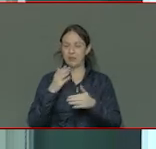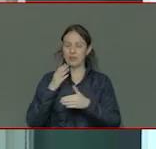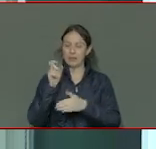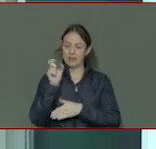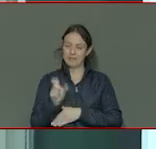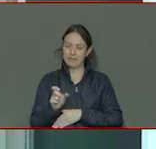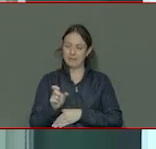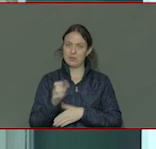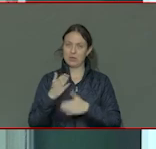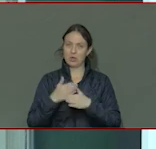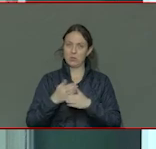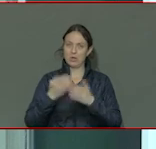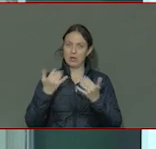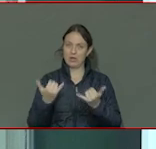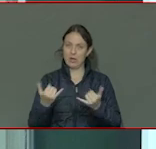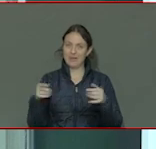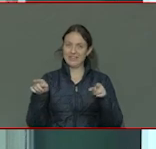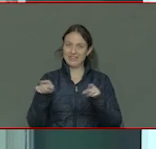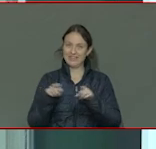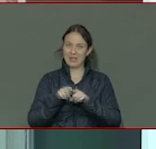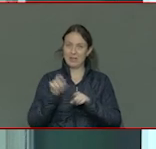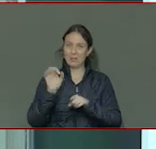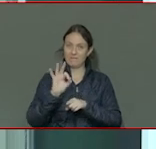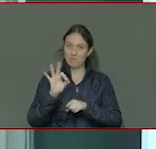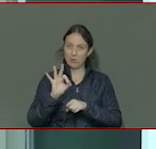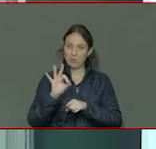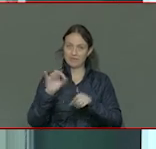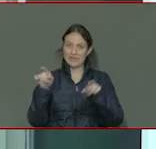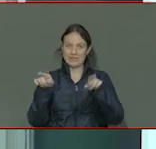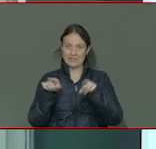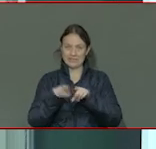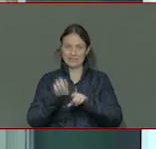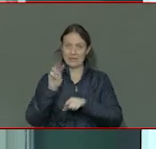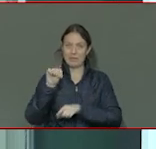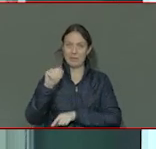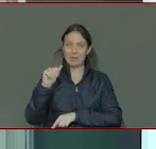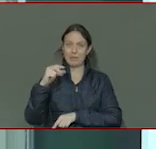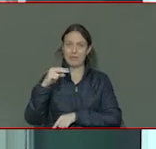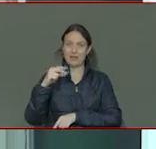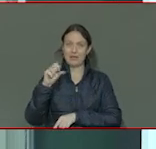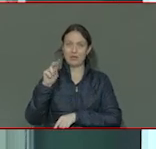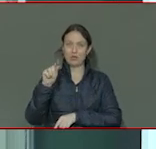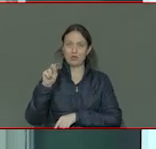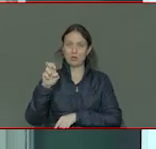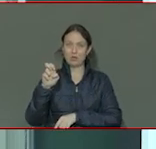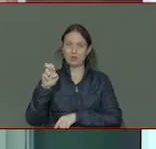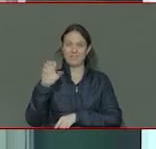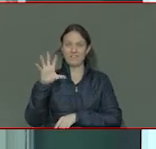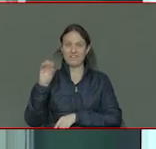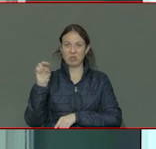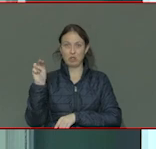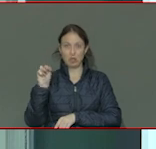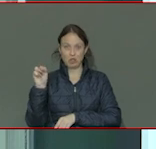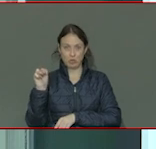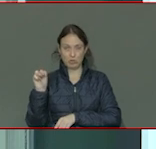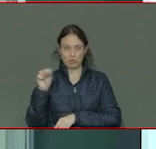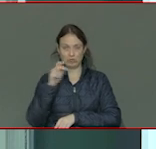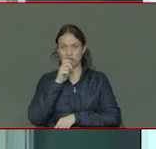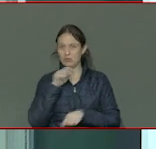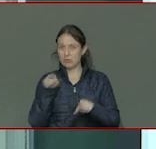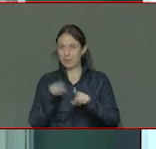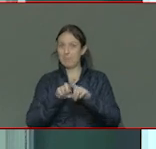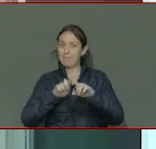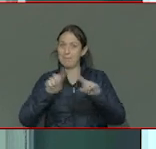a force of the same magnitude. So it means it's still 50 Newton, but a smaller angle. So it's